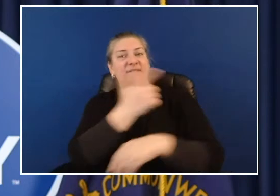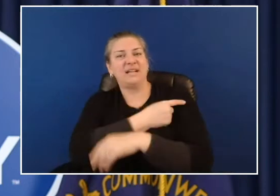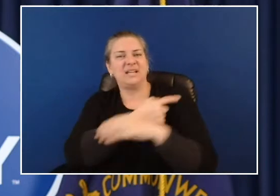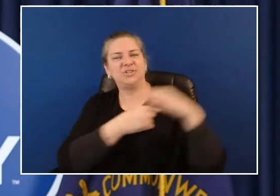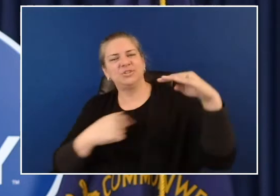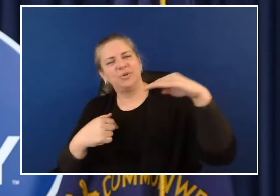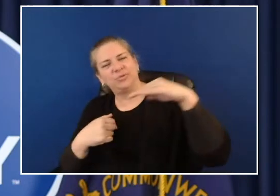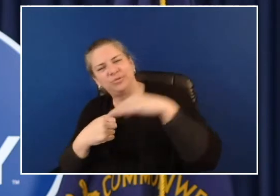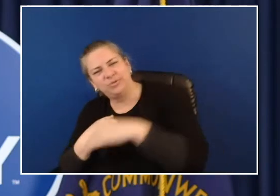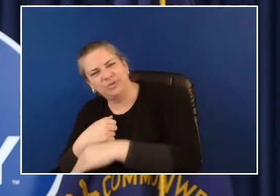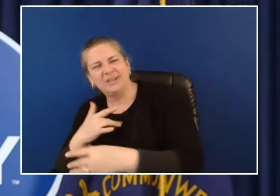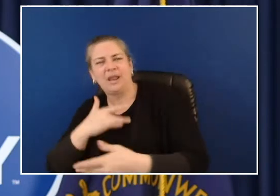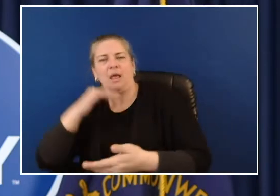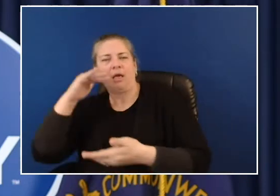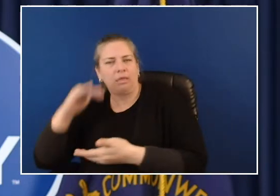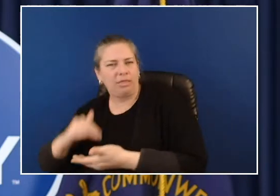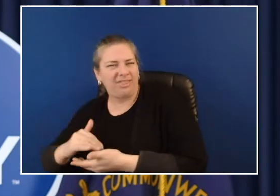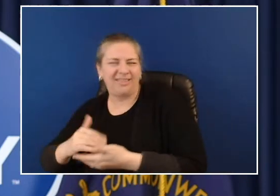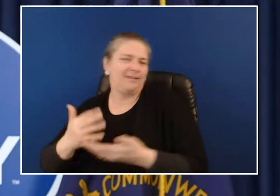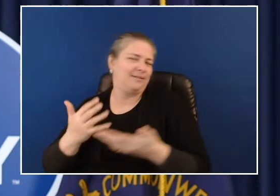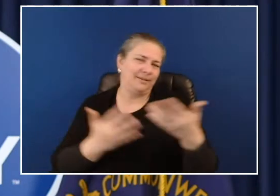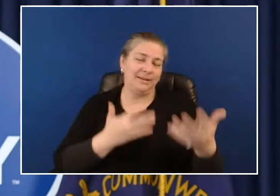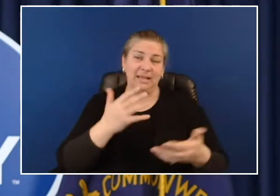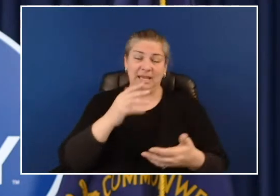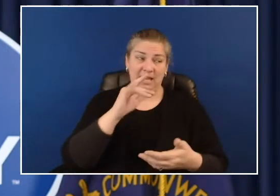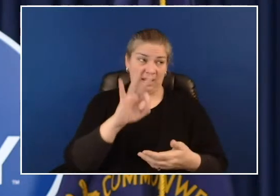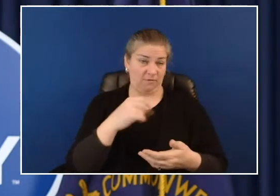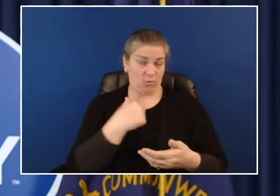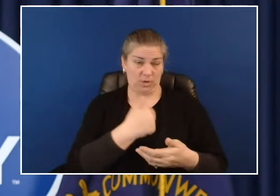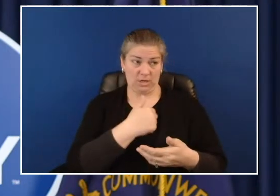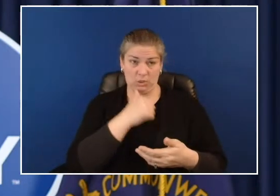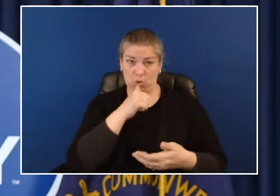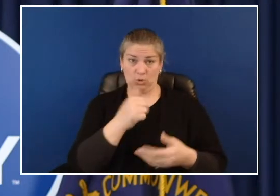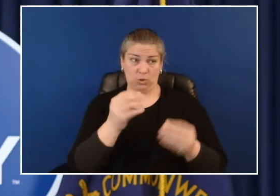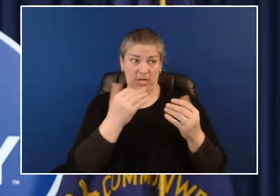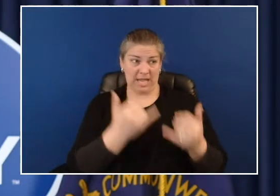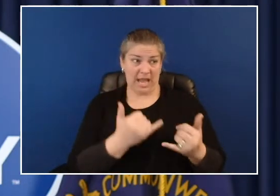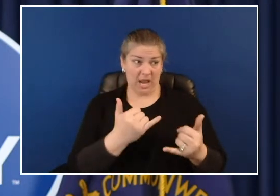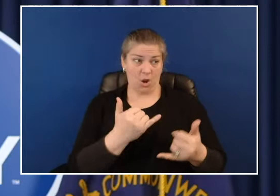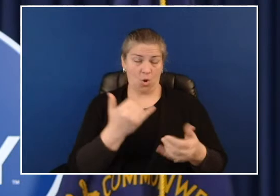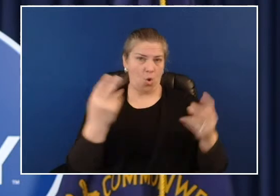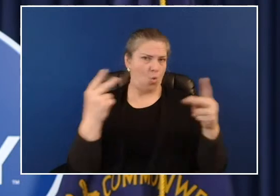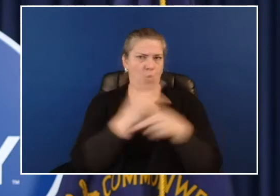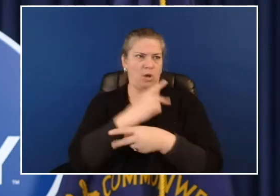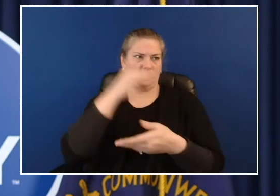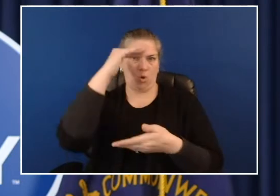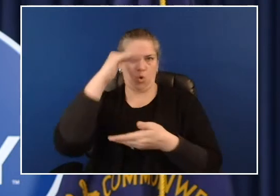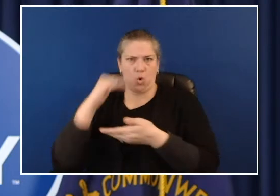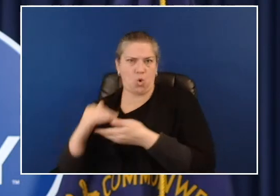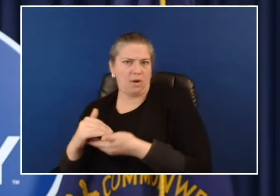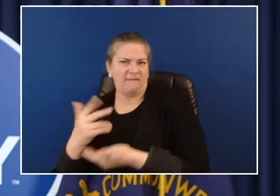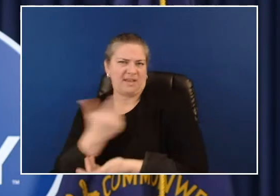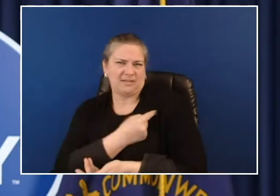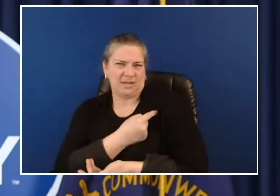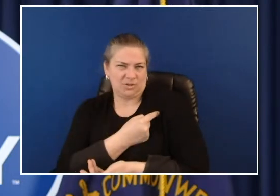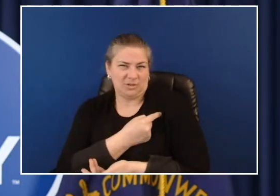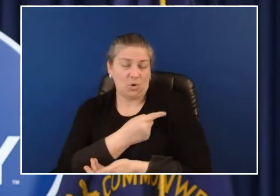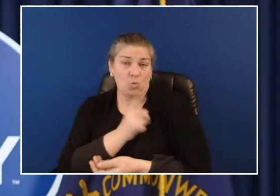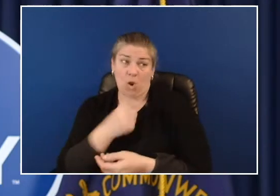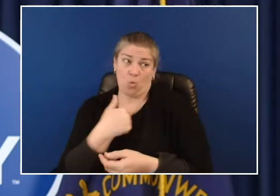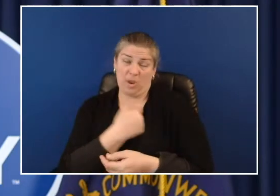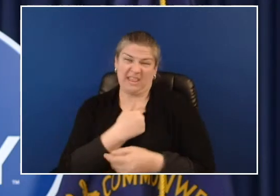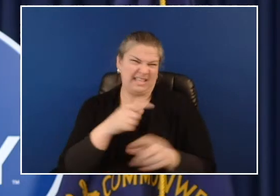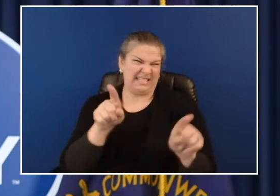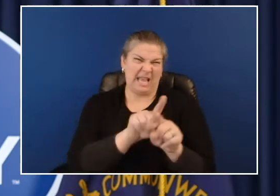we don't continue to decline from where we are right now, which is really where we were before Omicron hit, then we are making